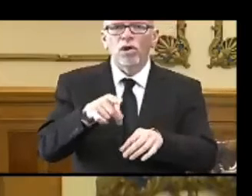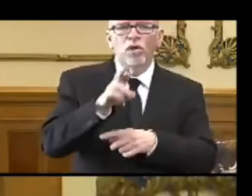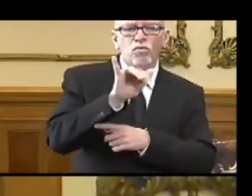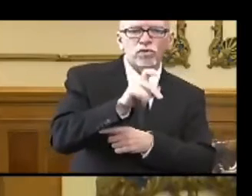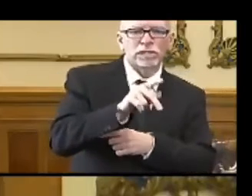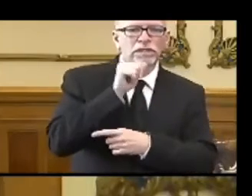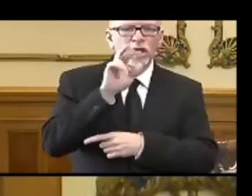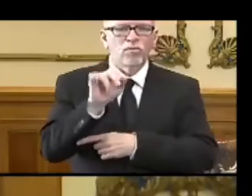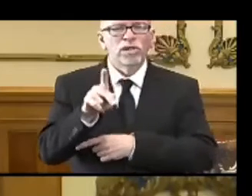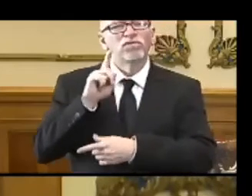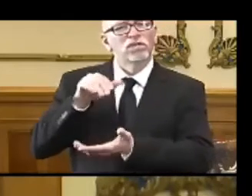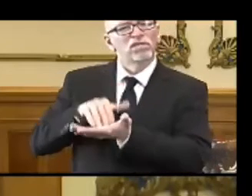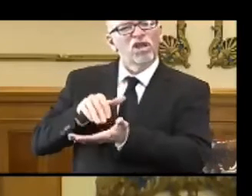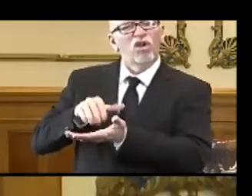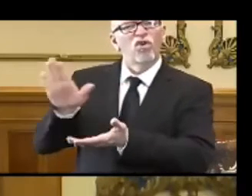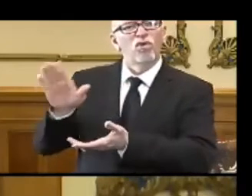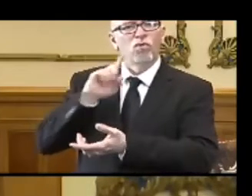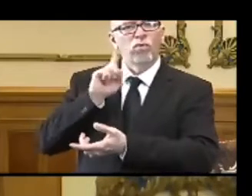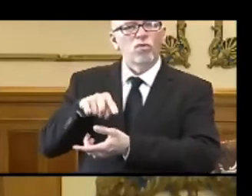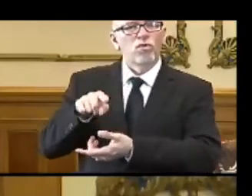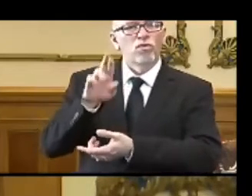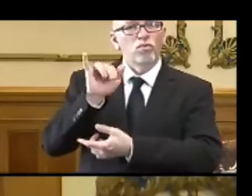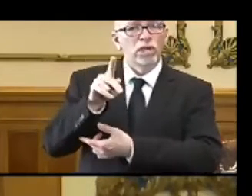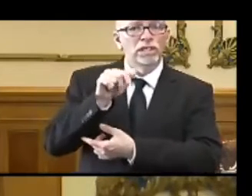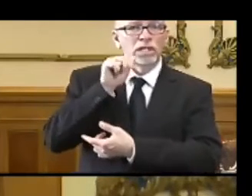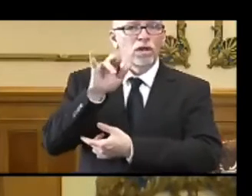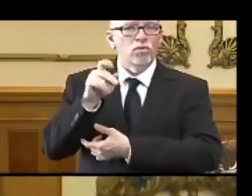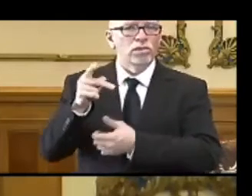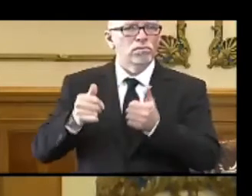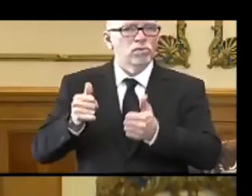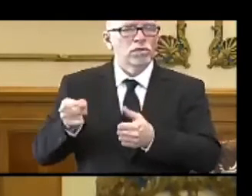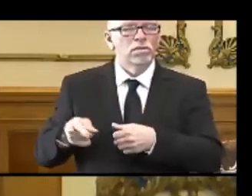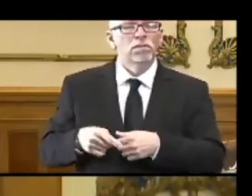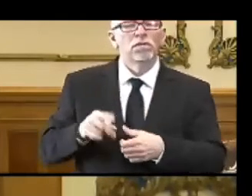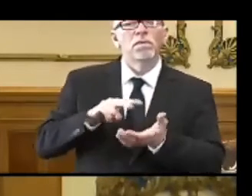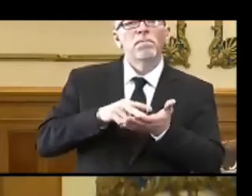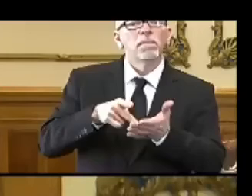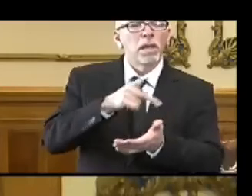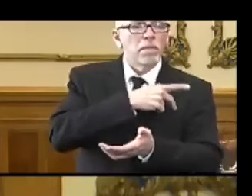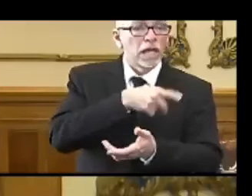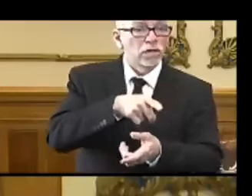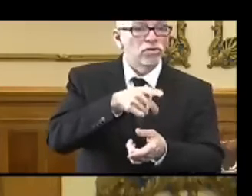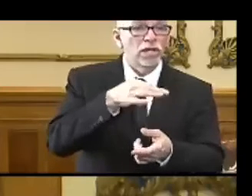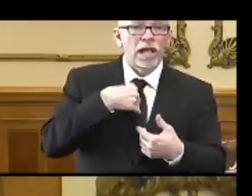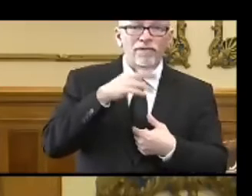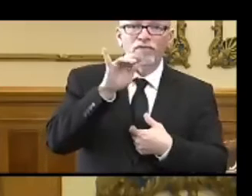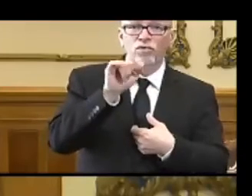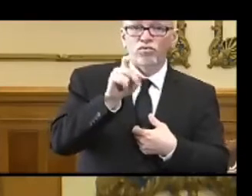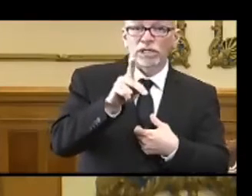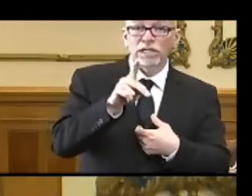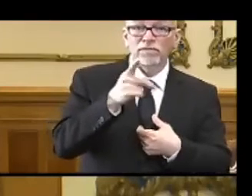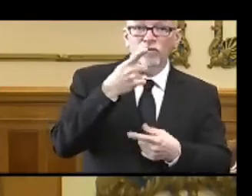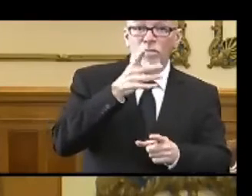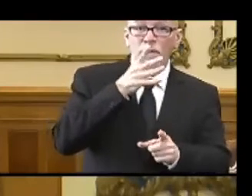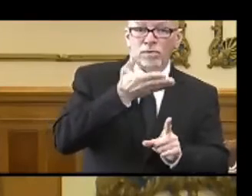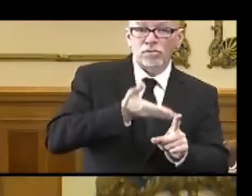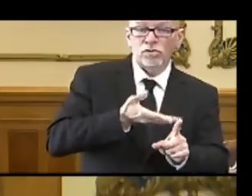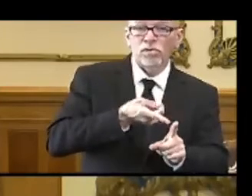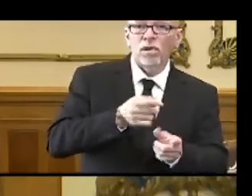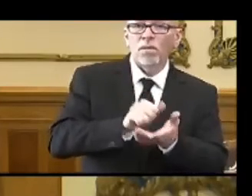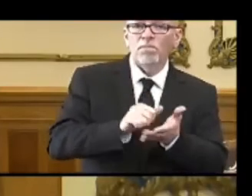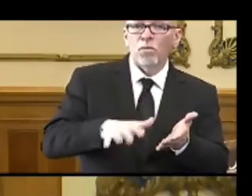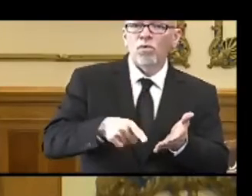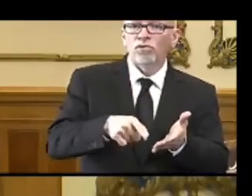patient. This is a physician's patient. And in those cases where there is a risk to the woman,